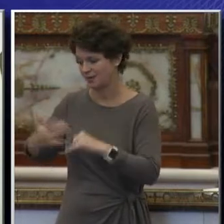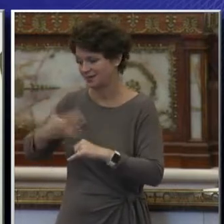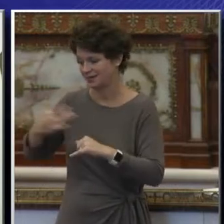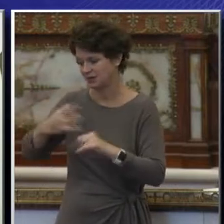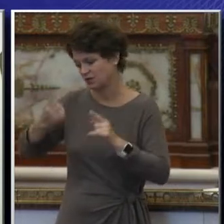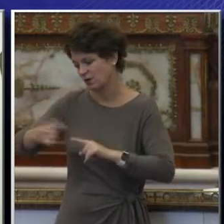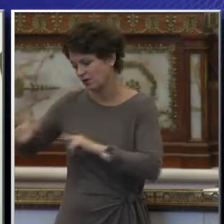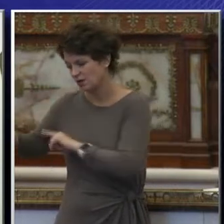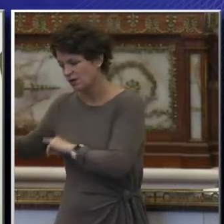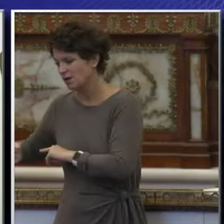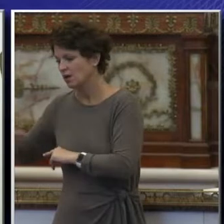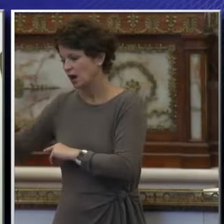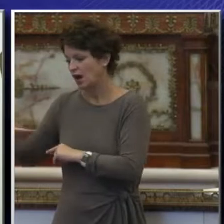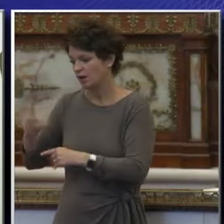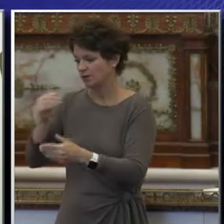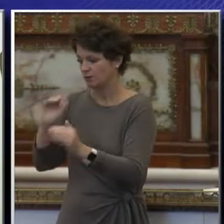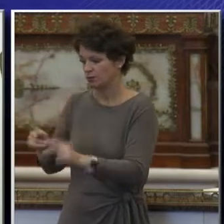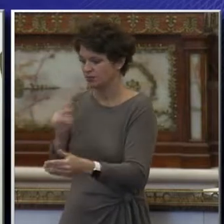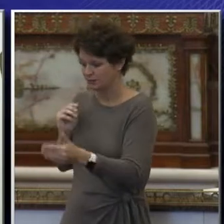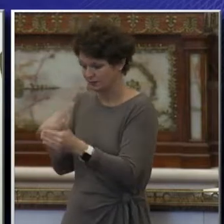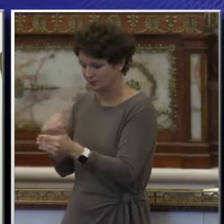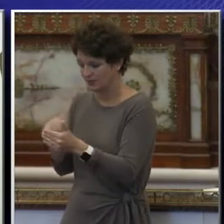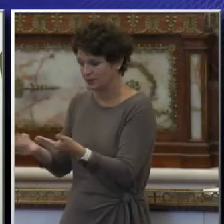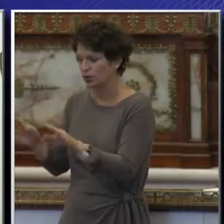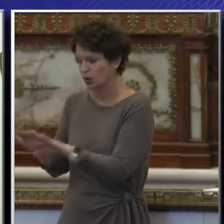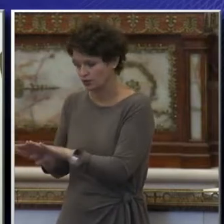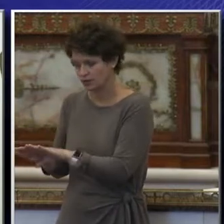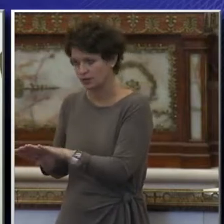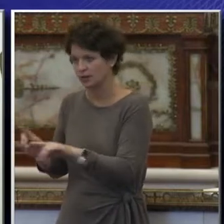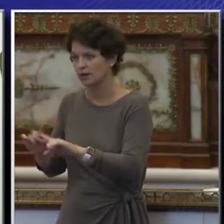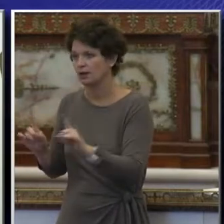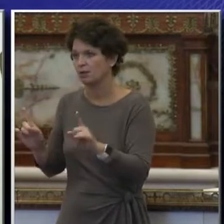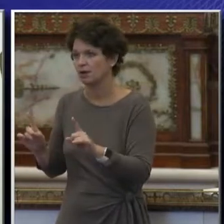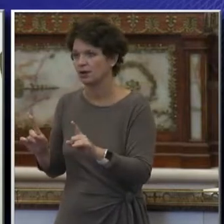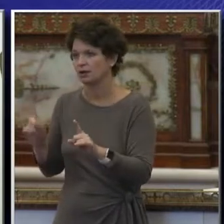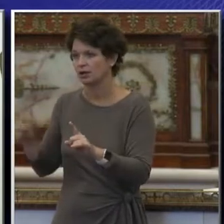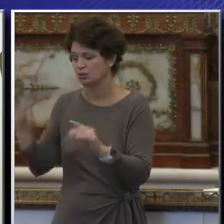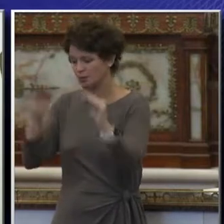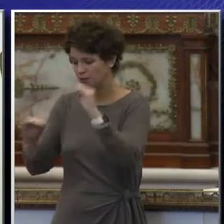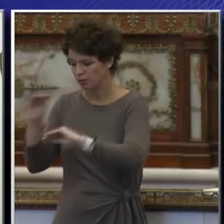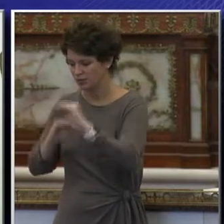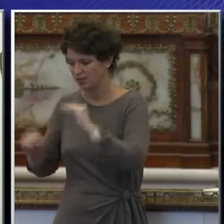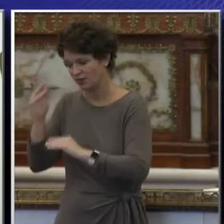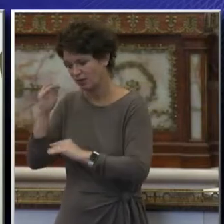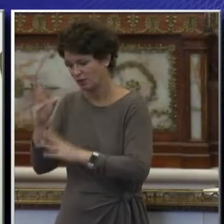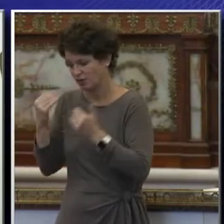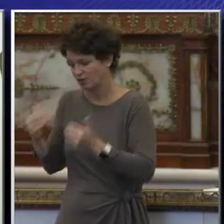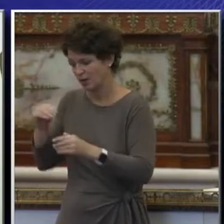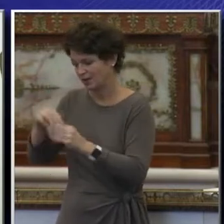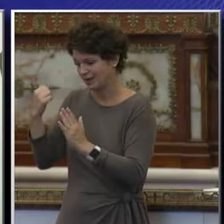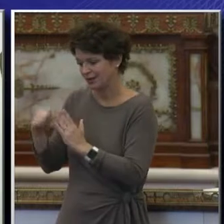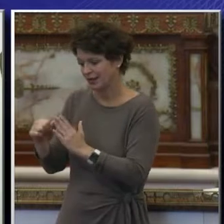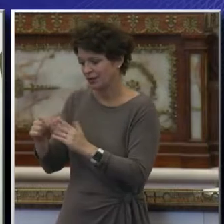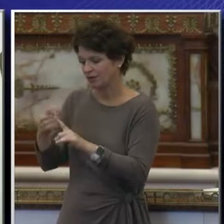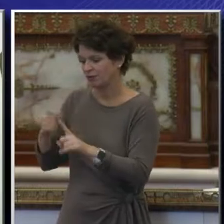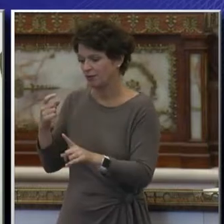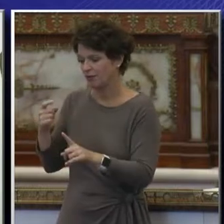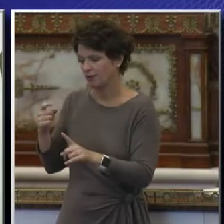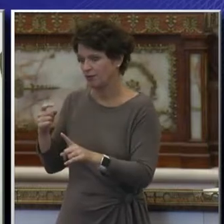bringing that consultant is closer to the time of the closing. But they should be putting together information not only in the letter that Councilmember